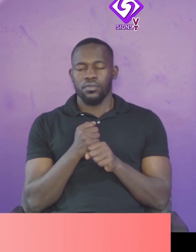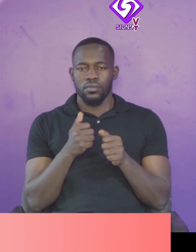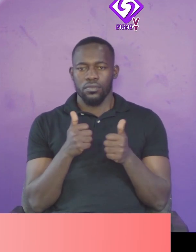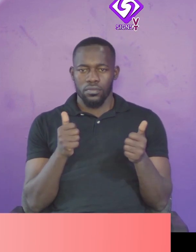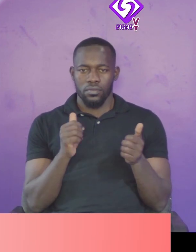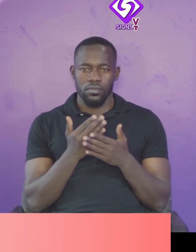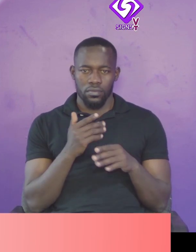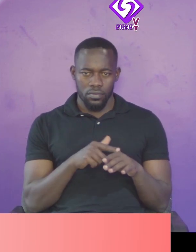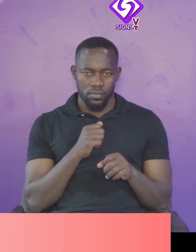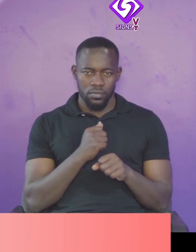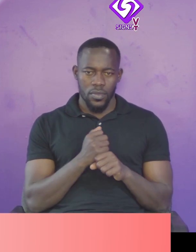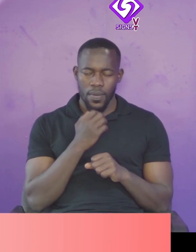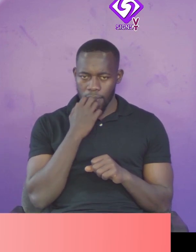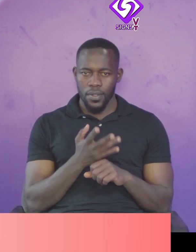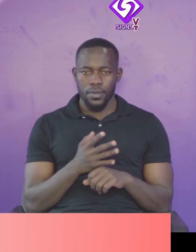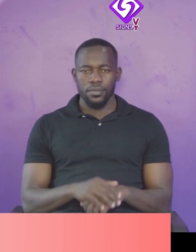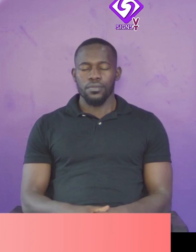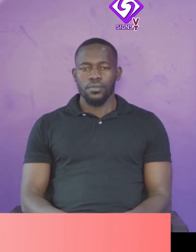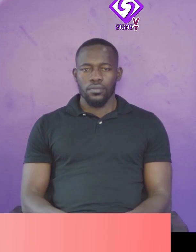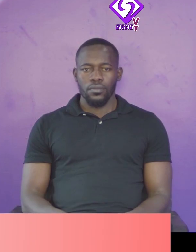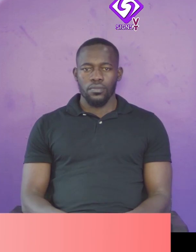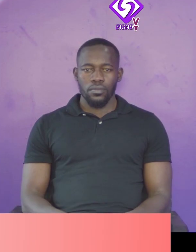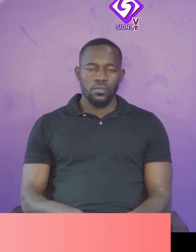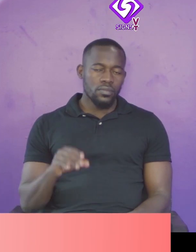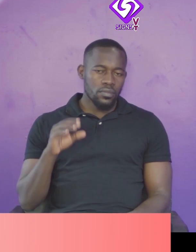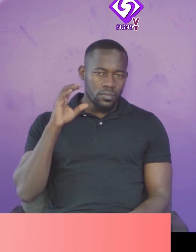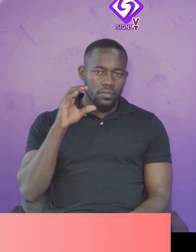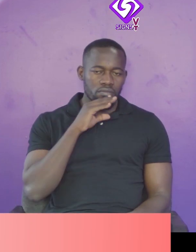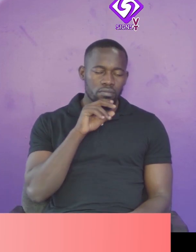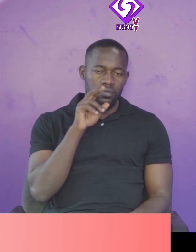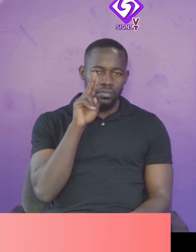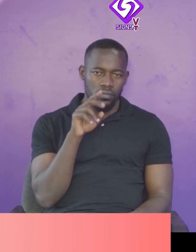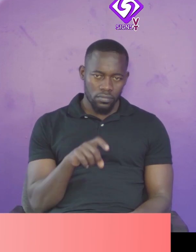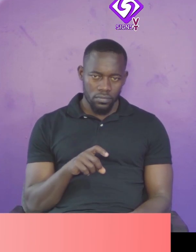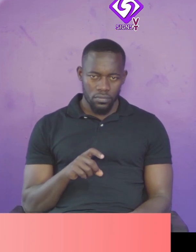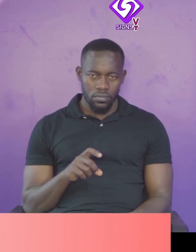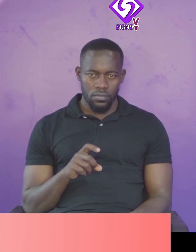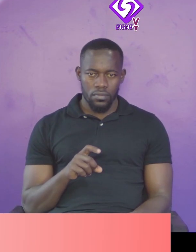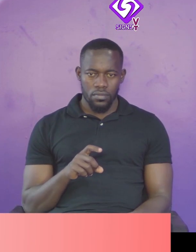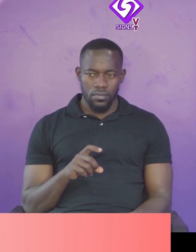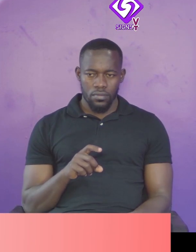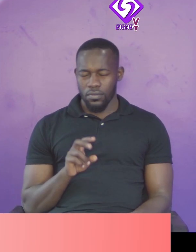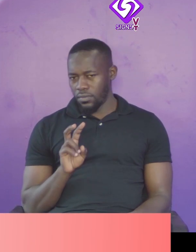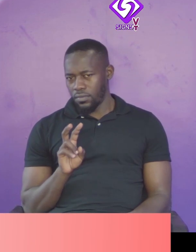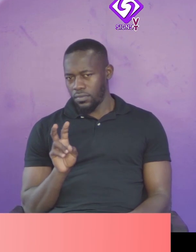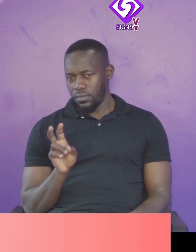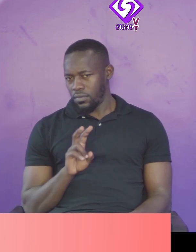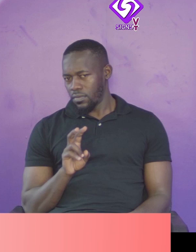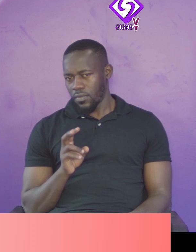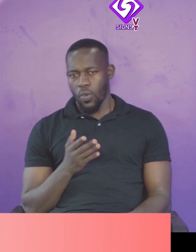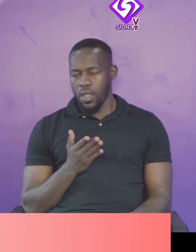doesn't. And I think Amorim has to look at